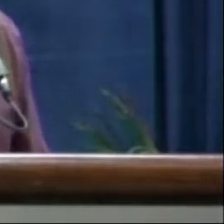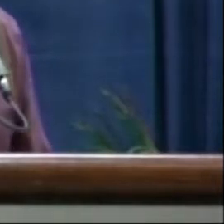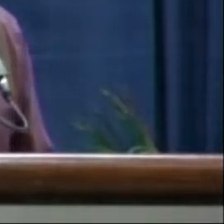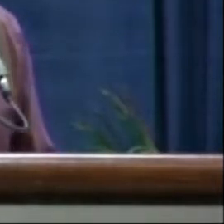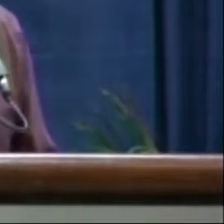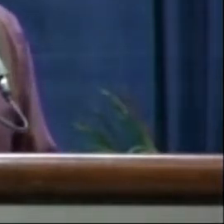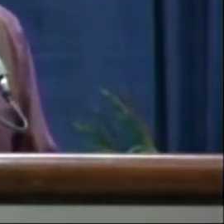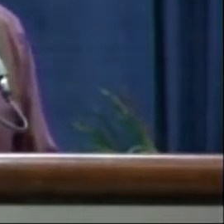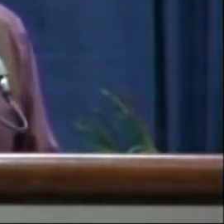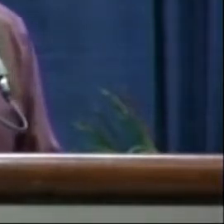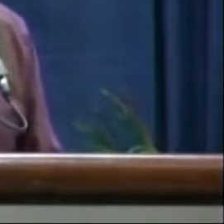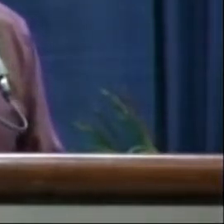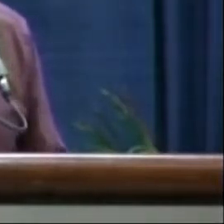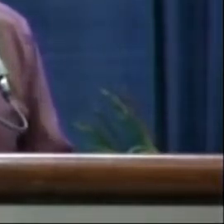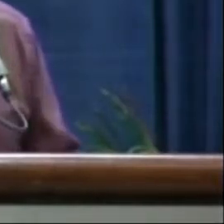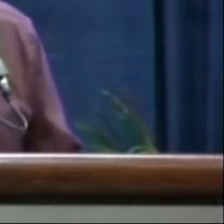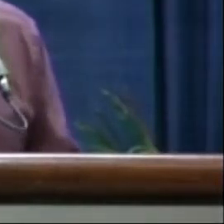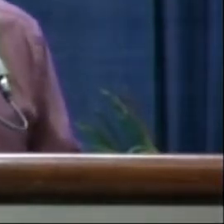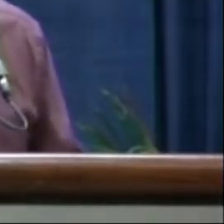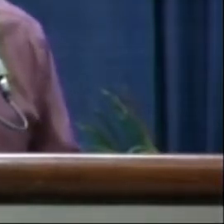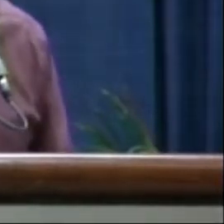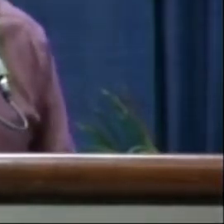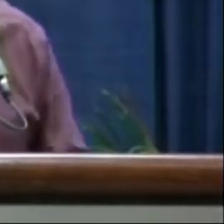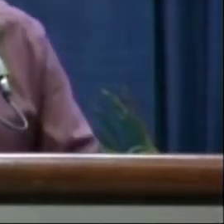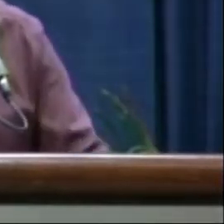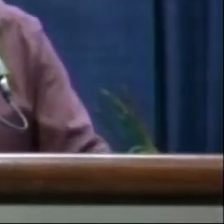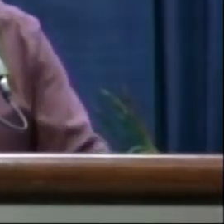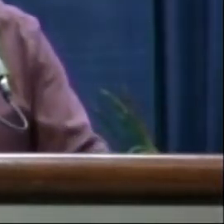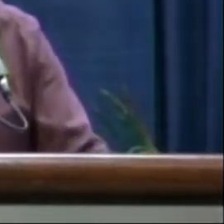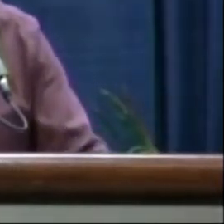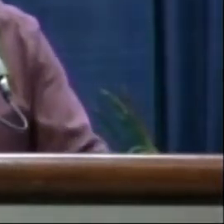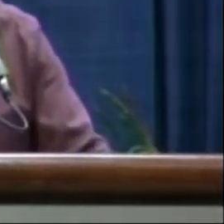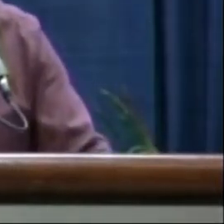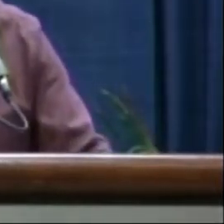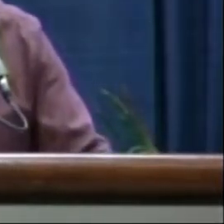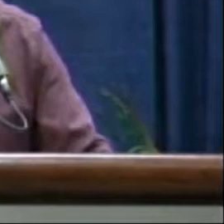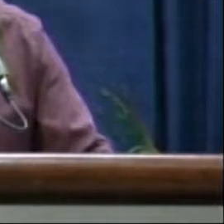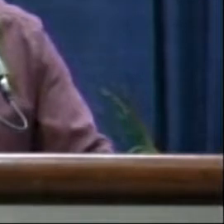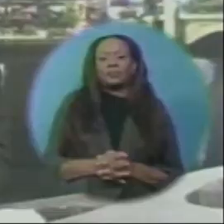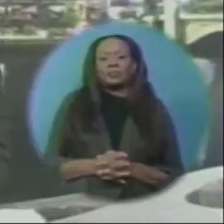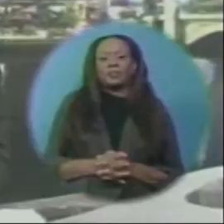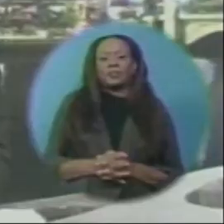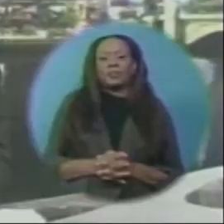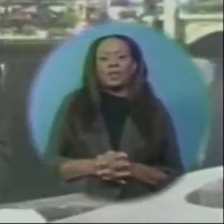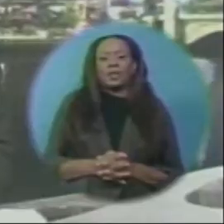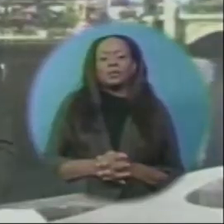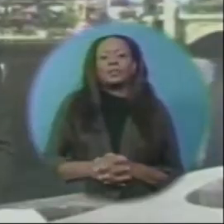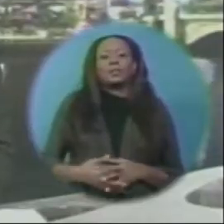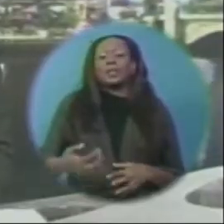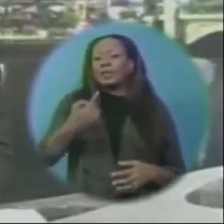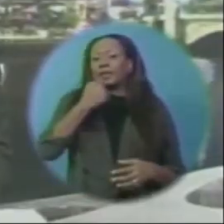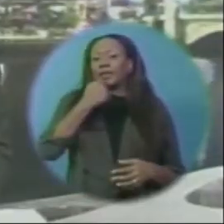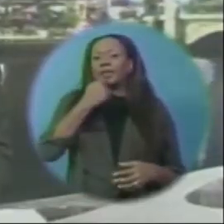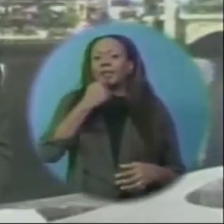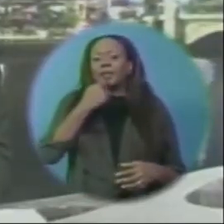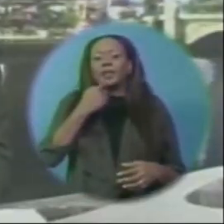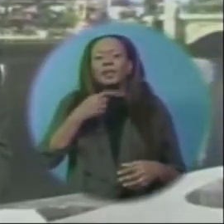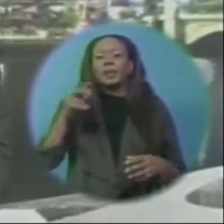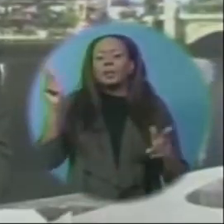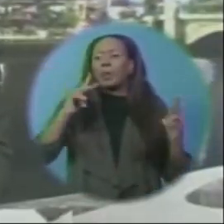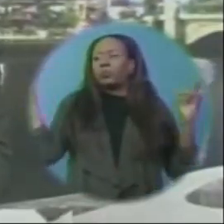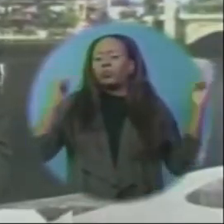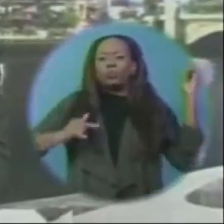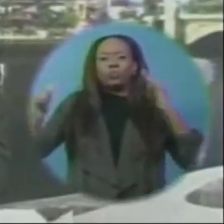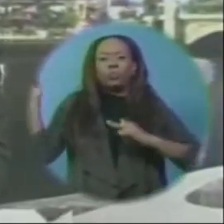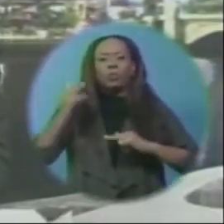7.3%, and other Caribbean growing by 4.9%. Mr. Grant says the increased